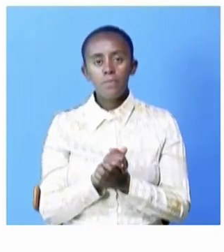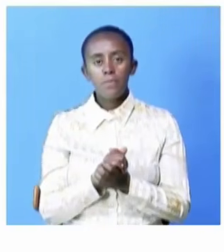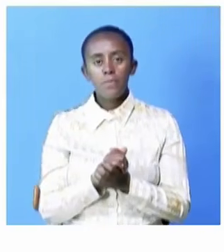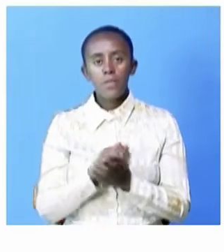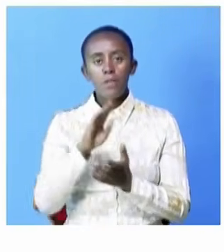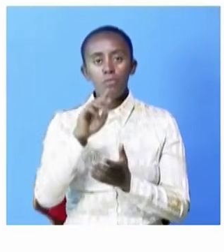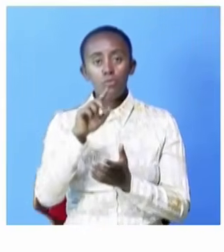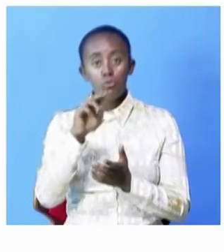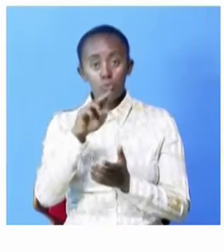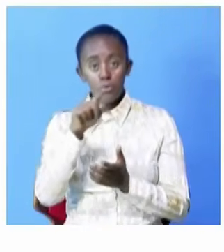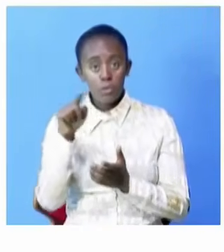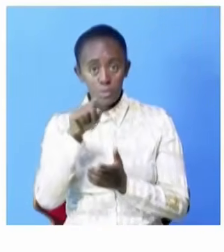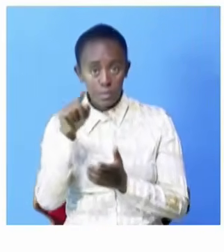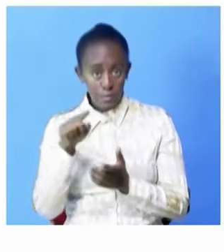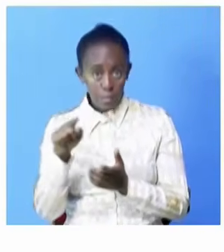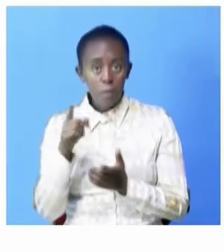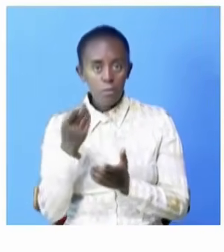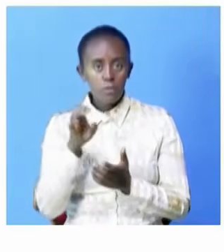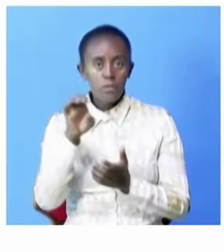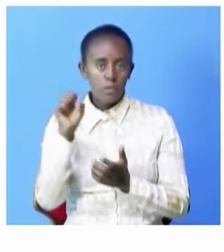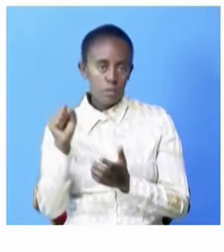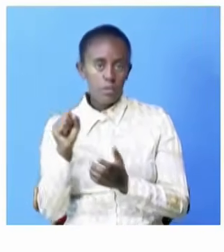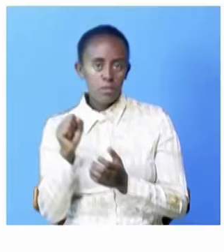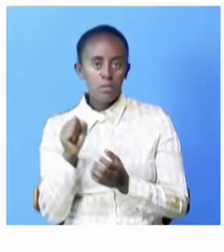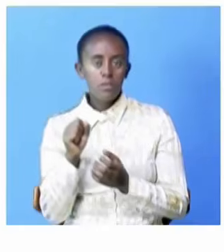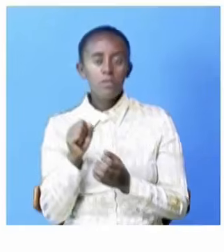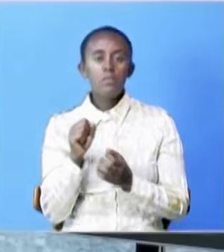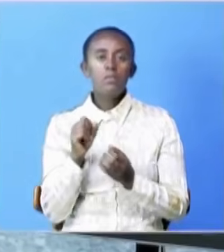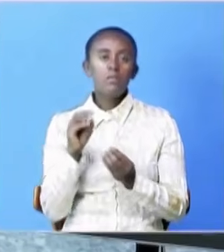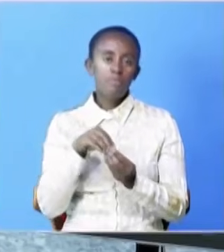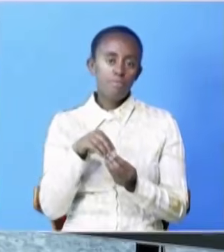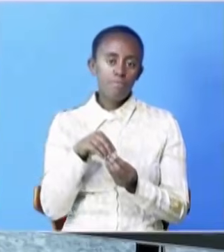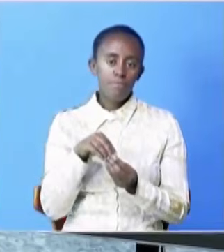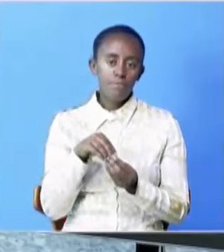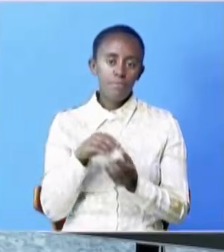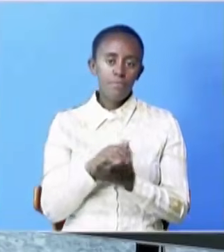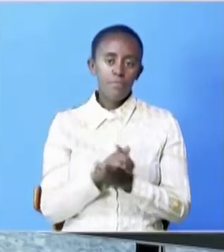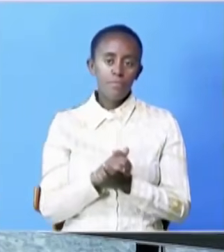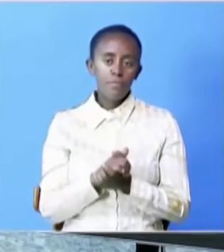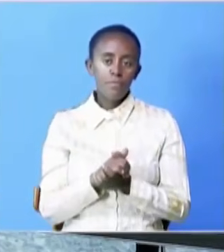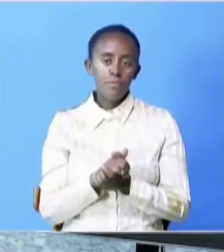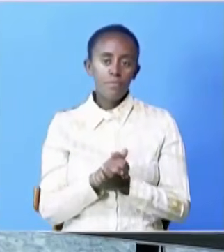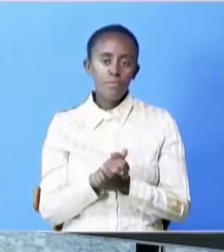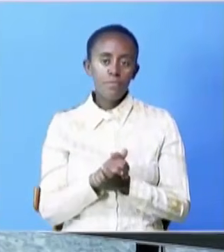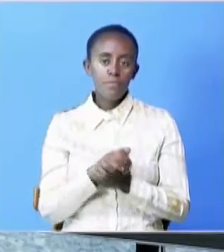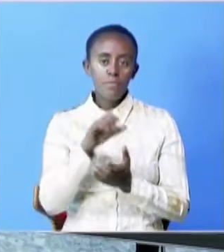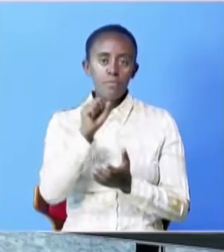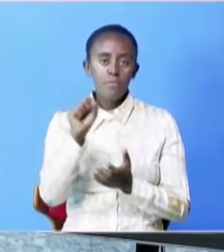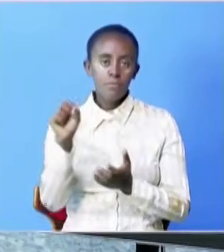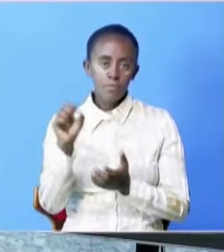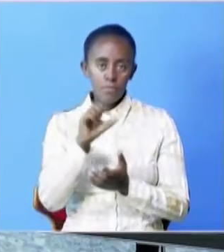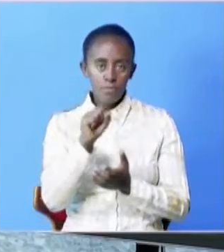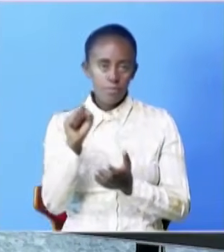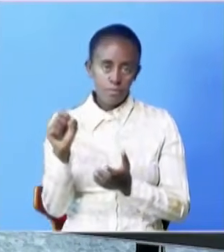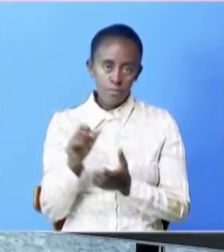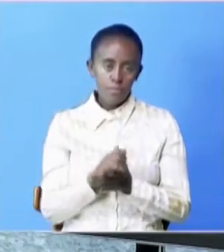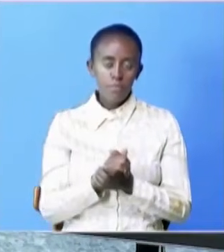Buzzes. Again, we use what? ES. Words that end